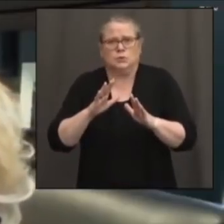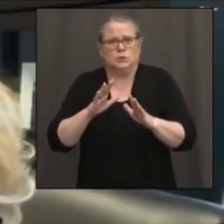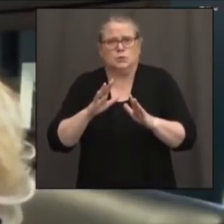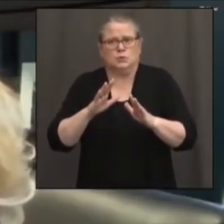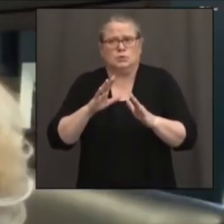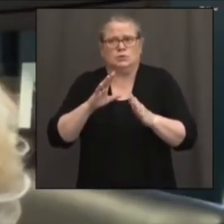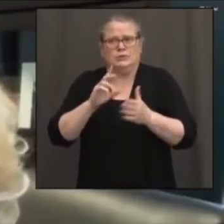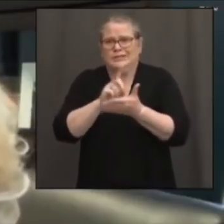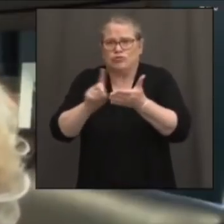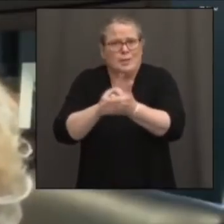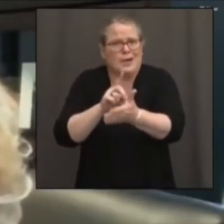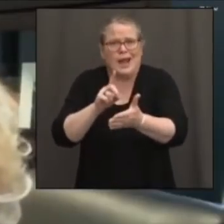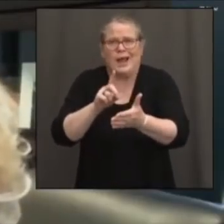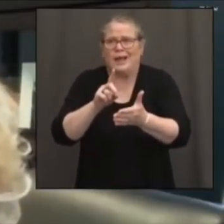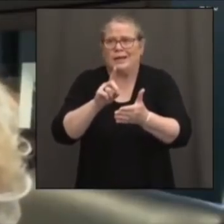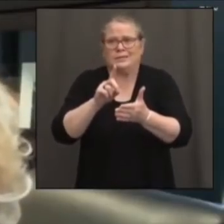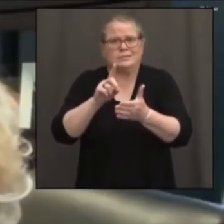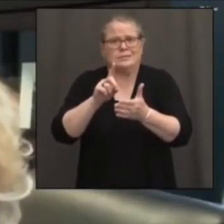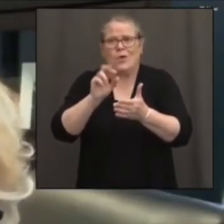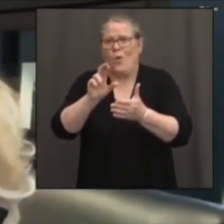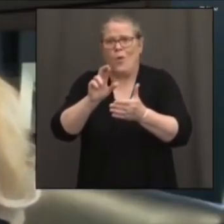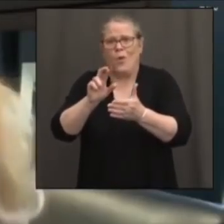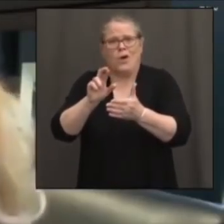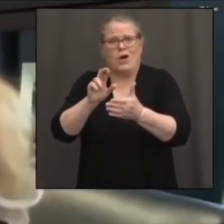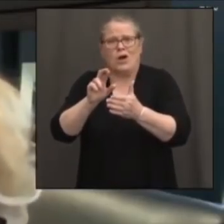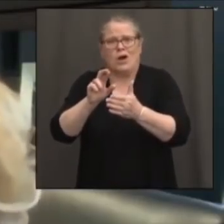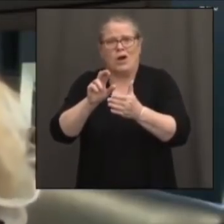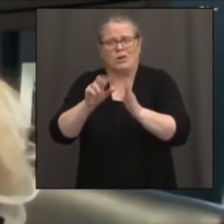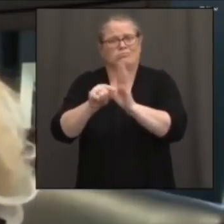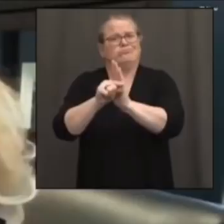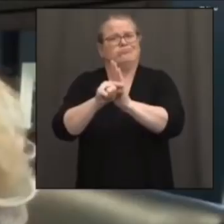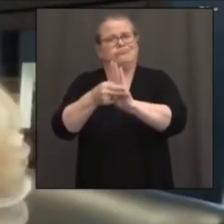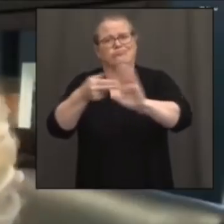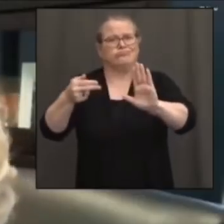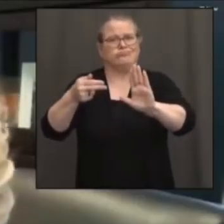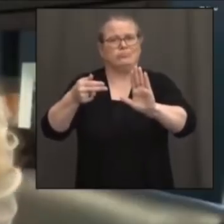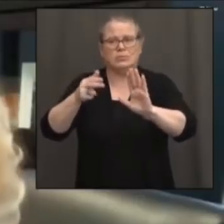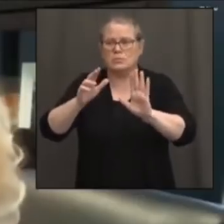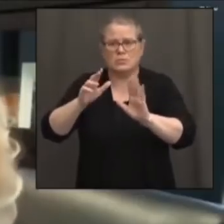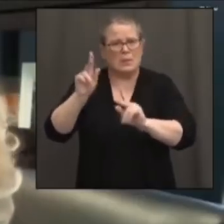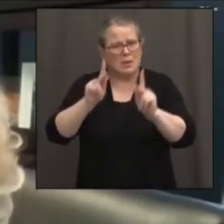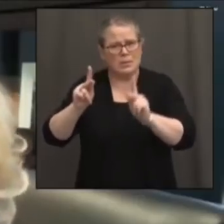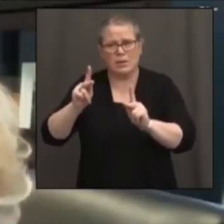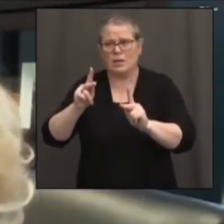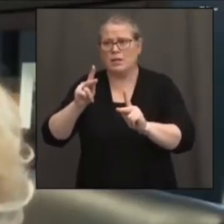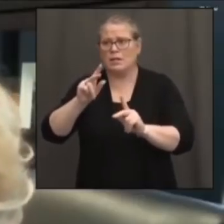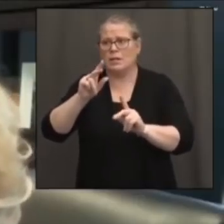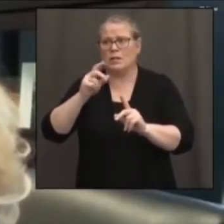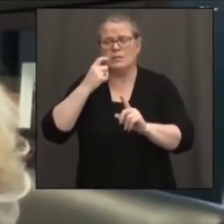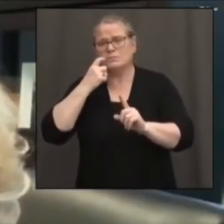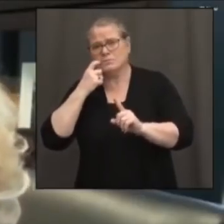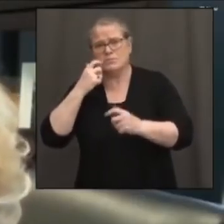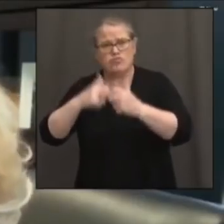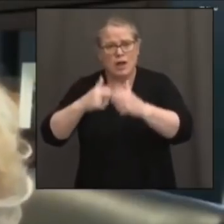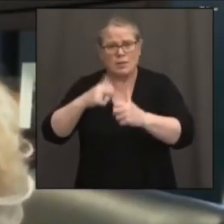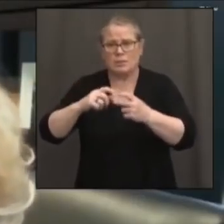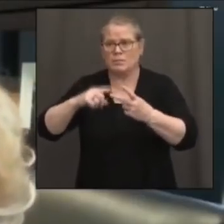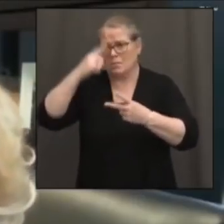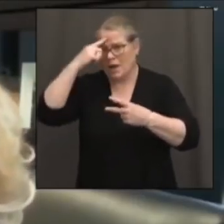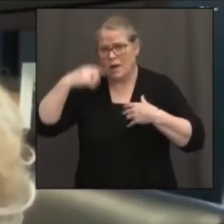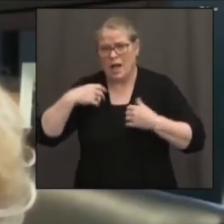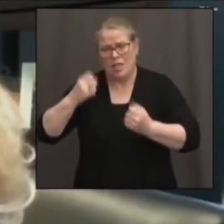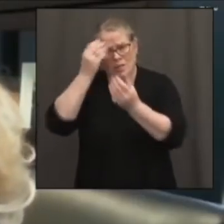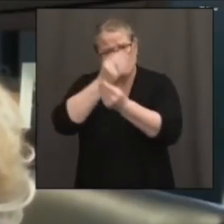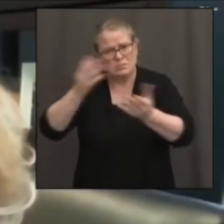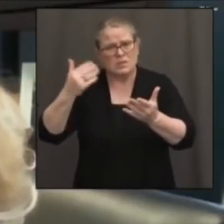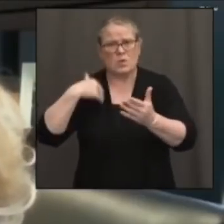especially people with mental health and substance abuse disorders. And we want to let people know that there is hope, there is recovery, there is health and